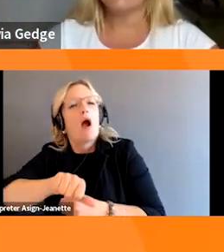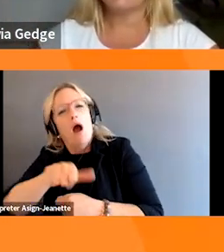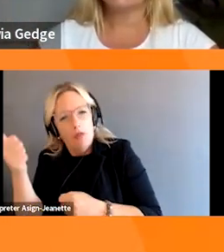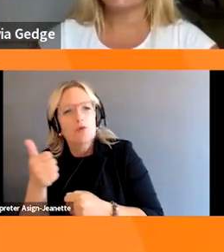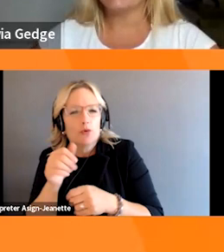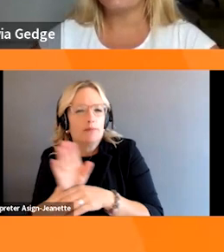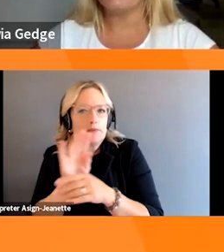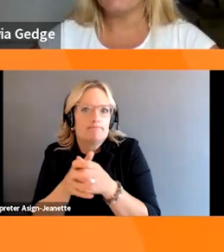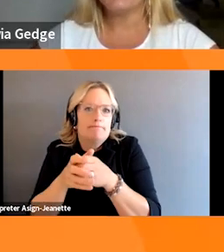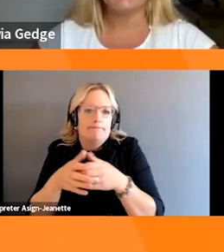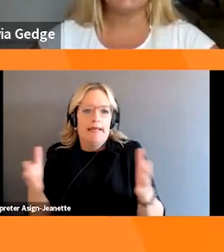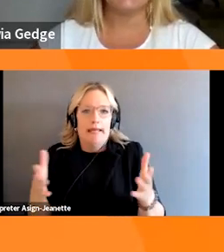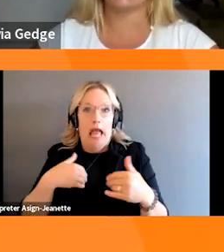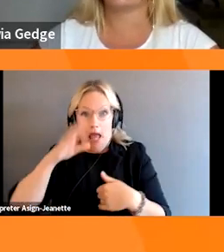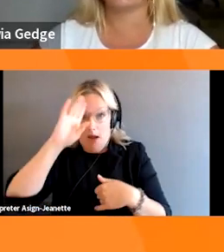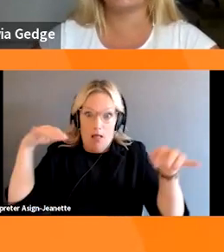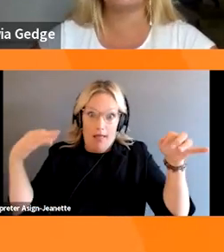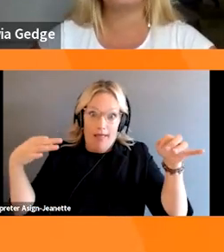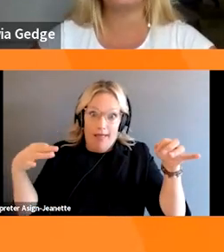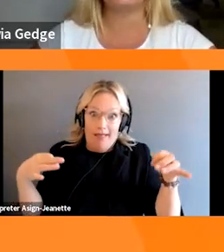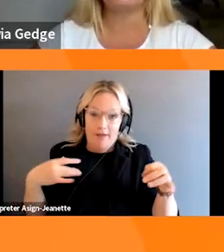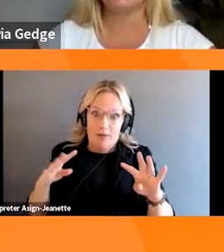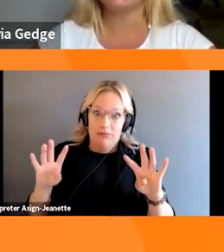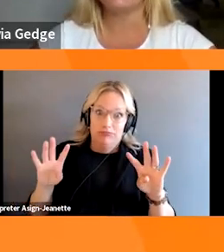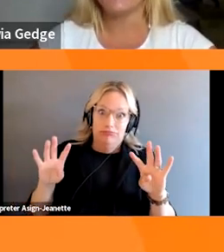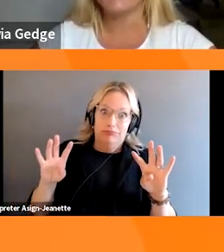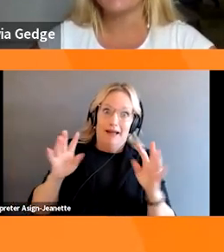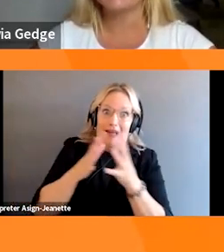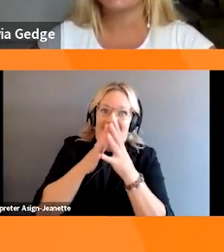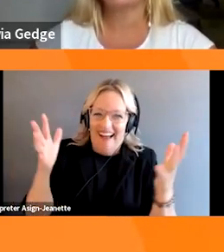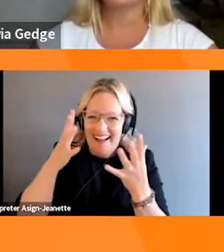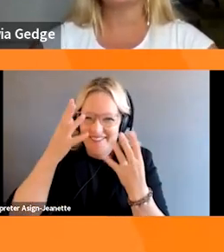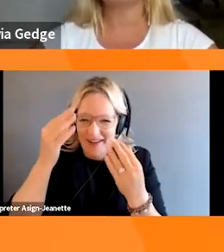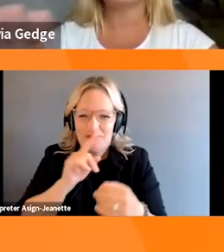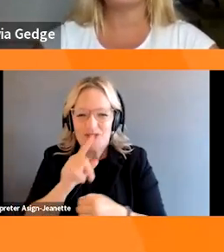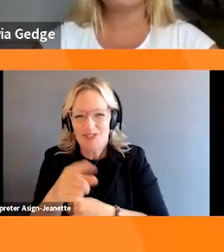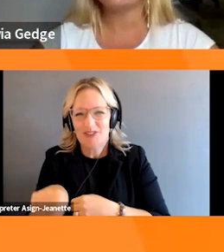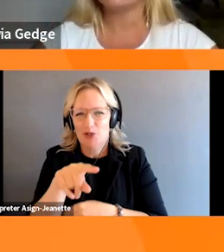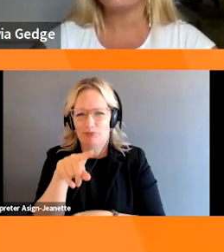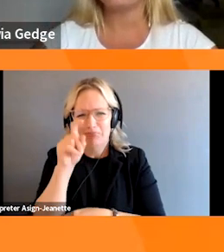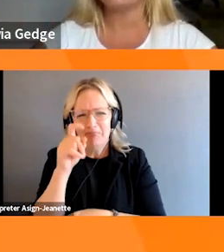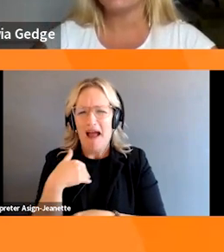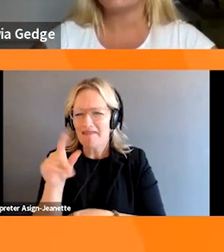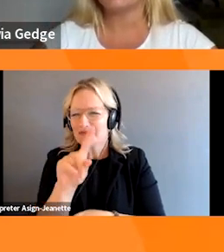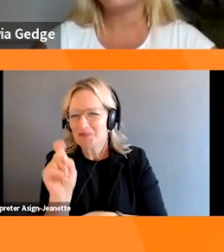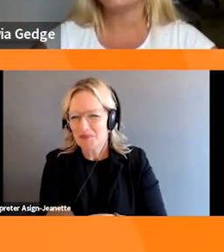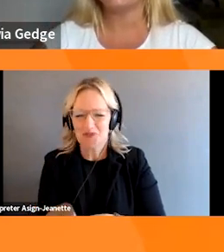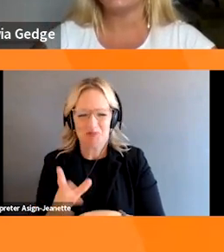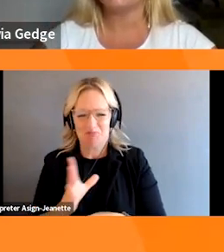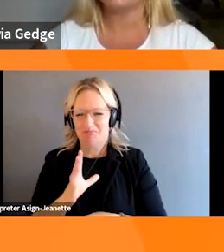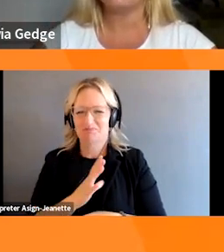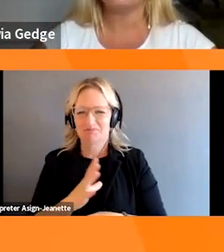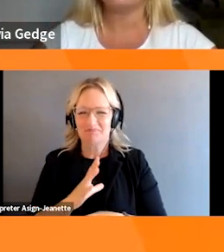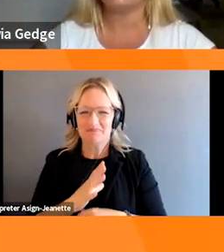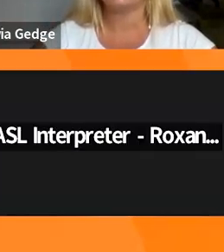And that was a lot of information. I'm sure there'll be lots of questions, but now I'll pass it over to Katie, and she's